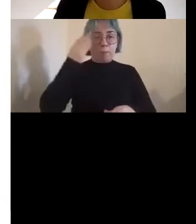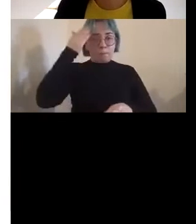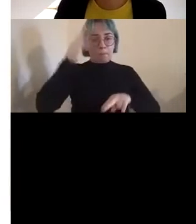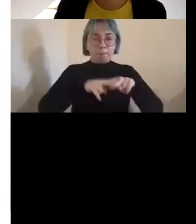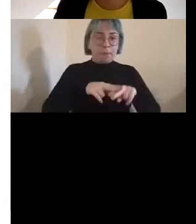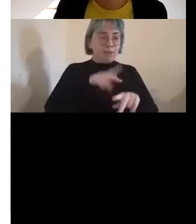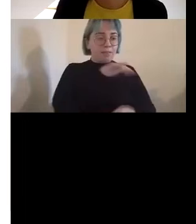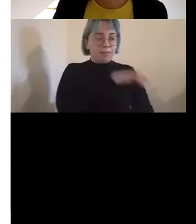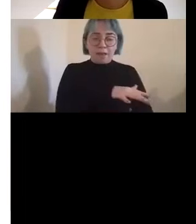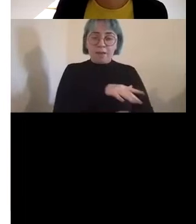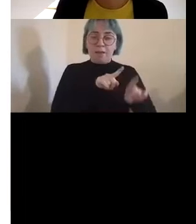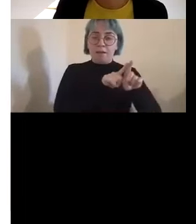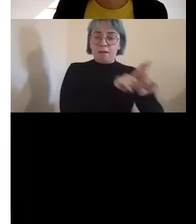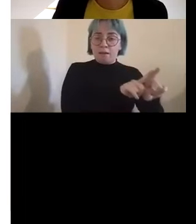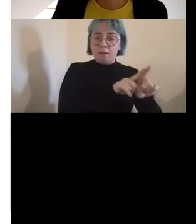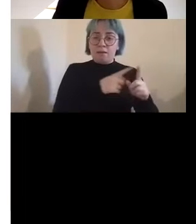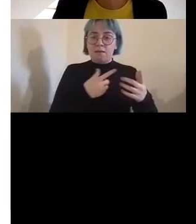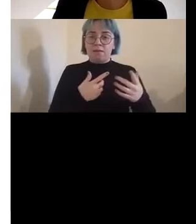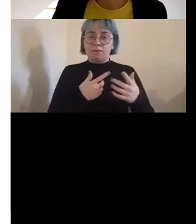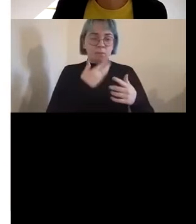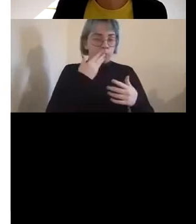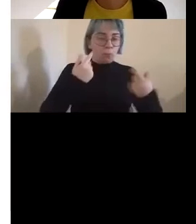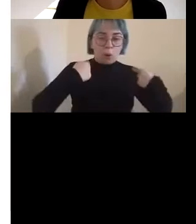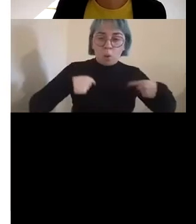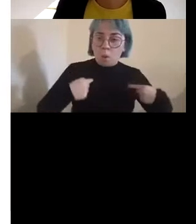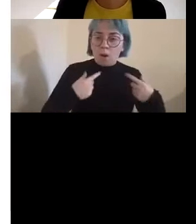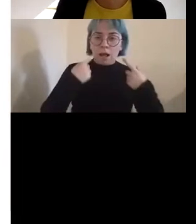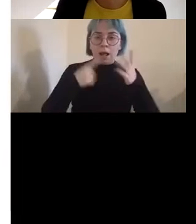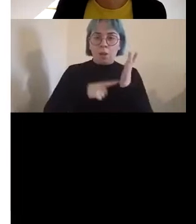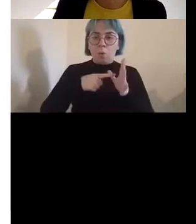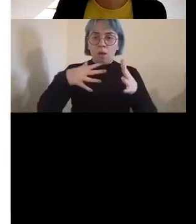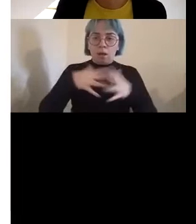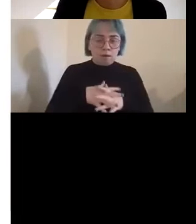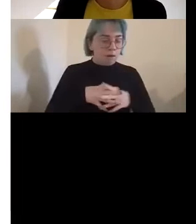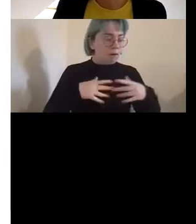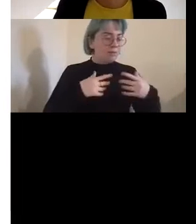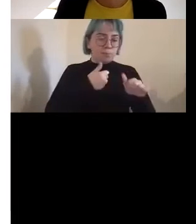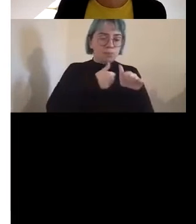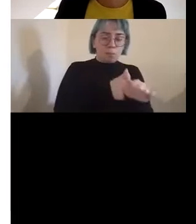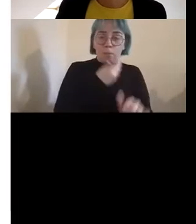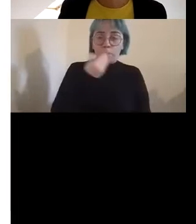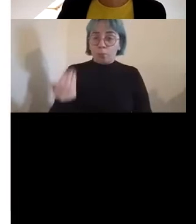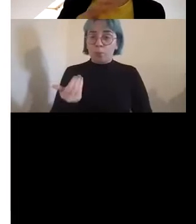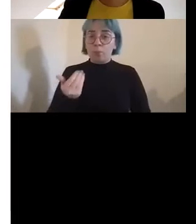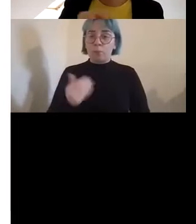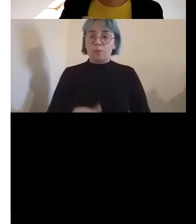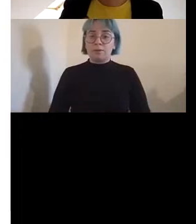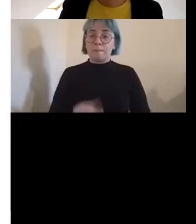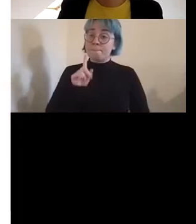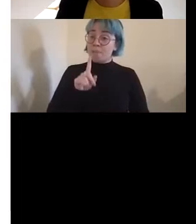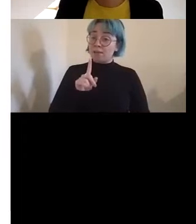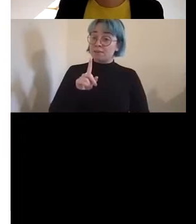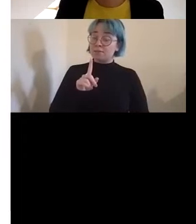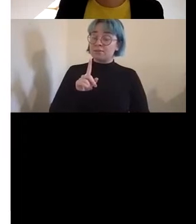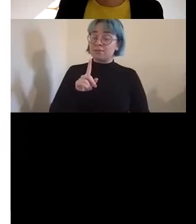access to a lawyer or anyone else to support them. And in the same time, the measures imposed